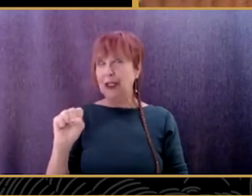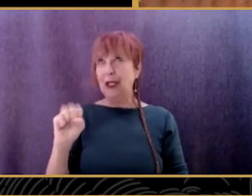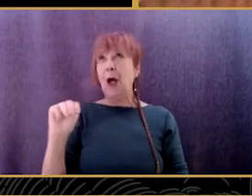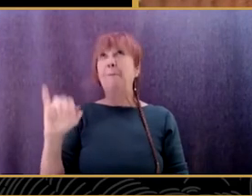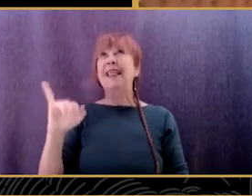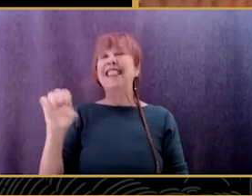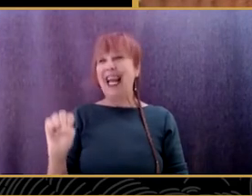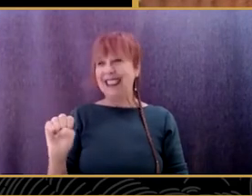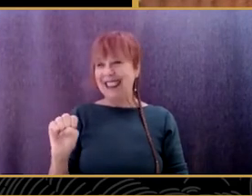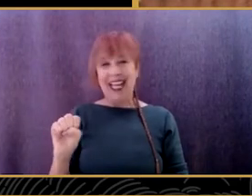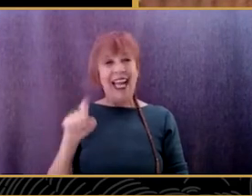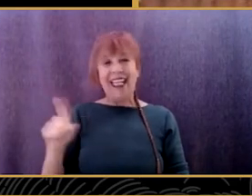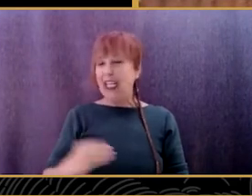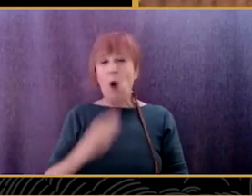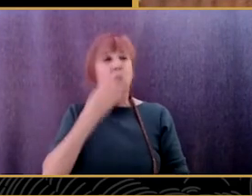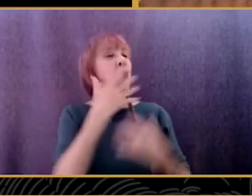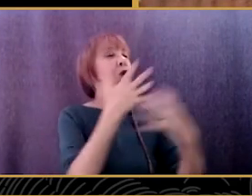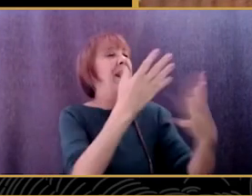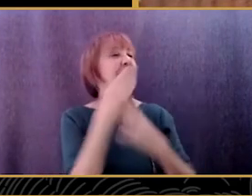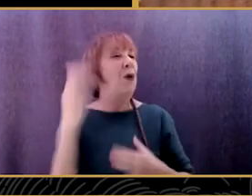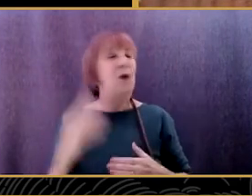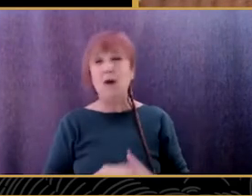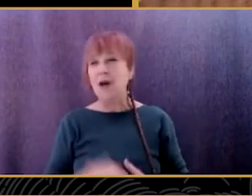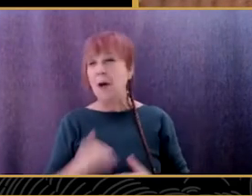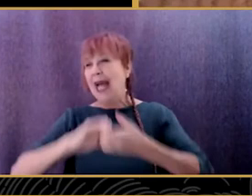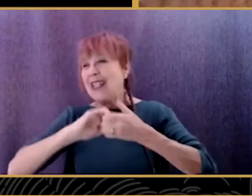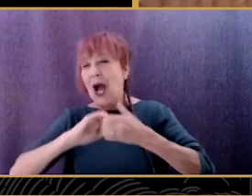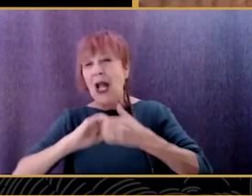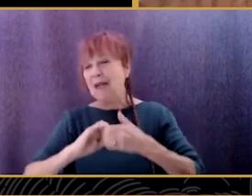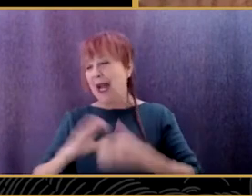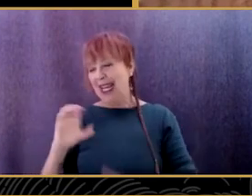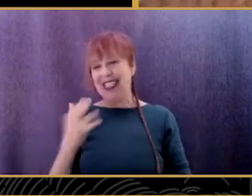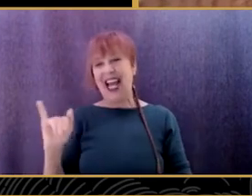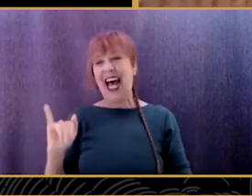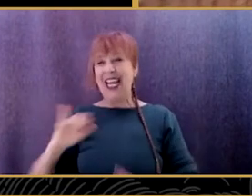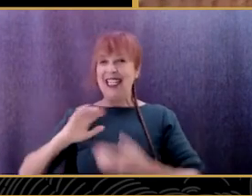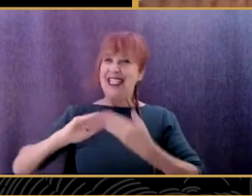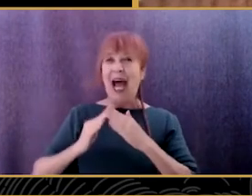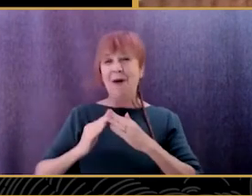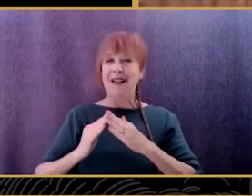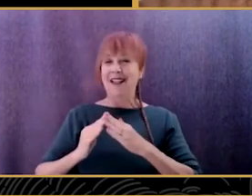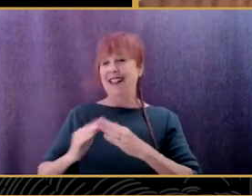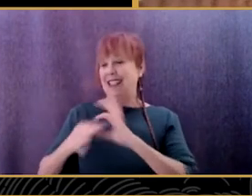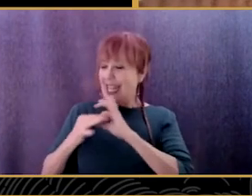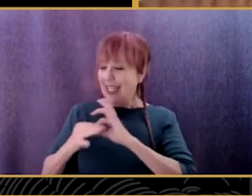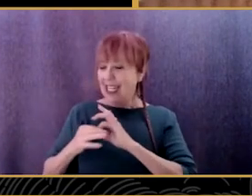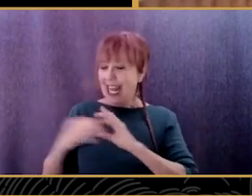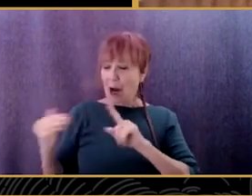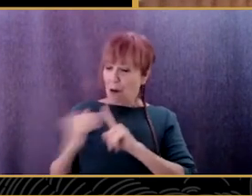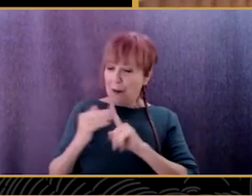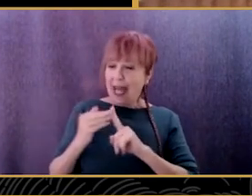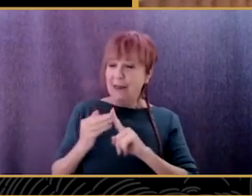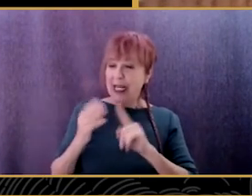who breathes the blues My colleague My confidant My shy town connection Who reminds me